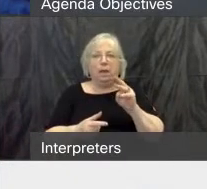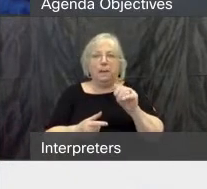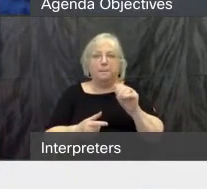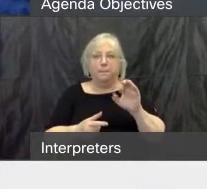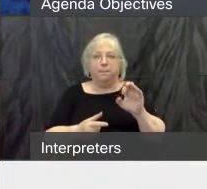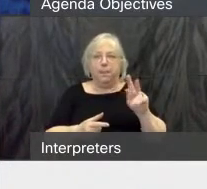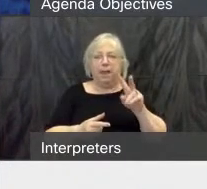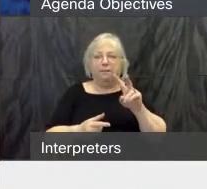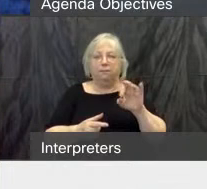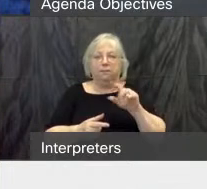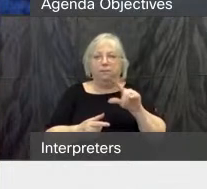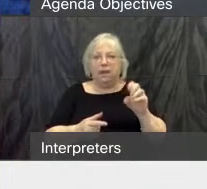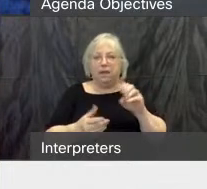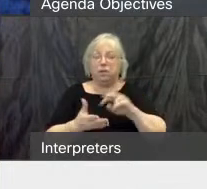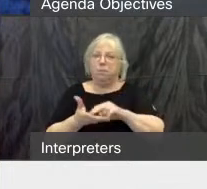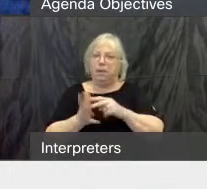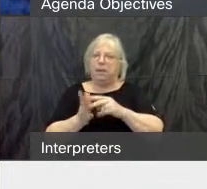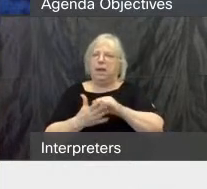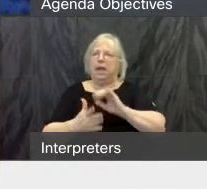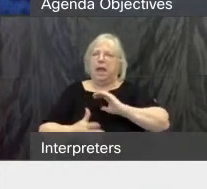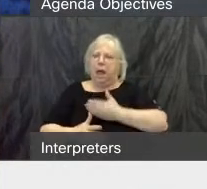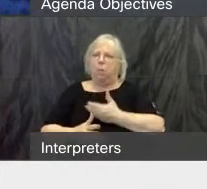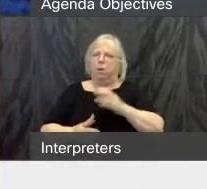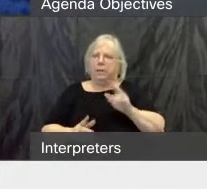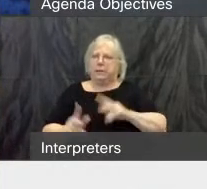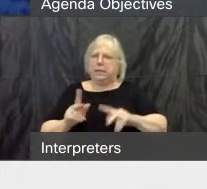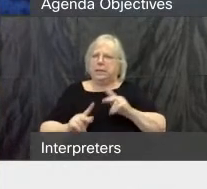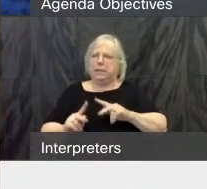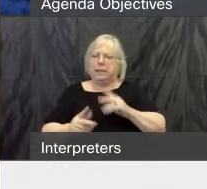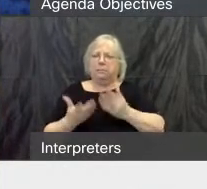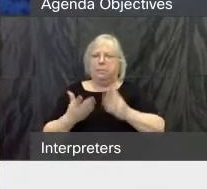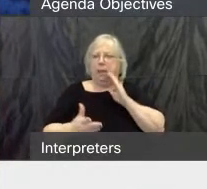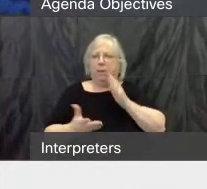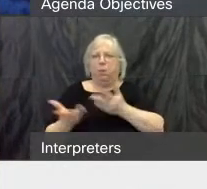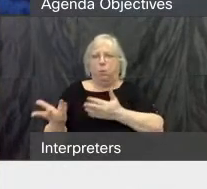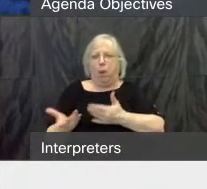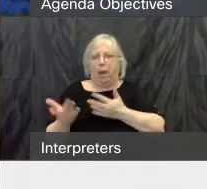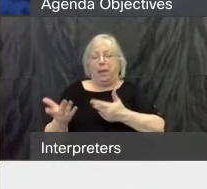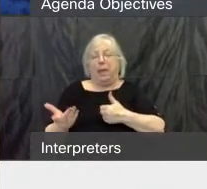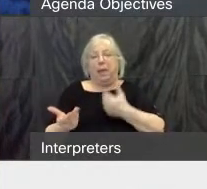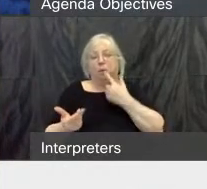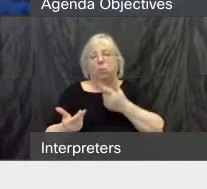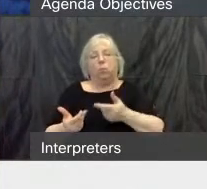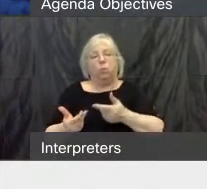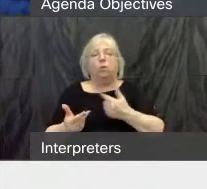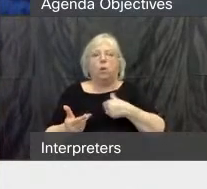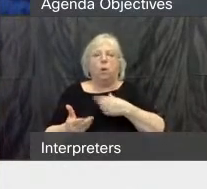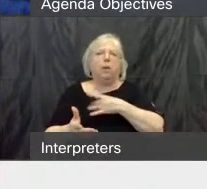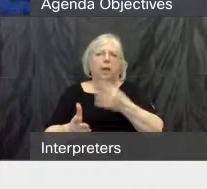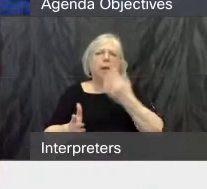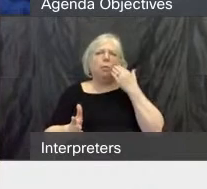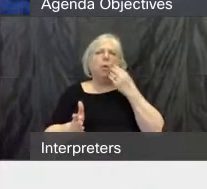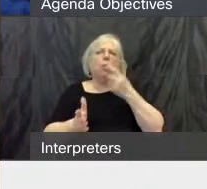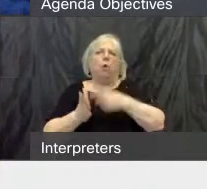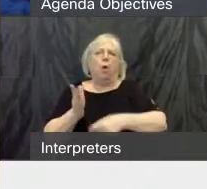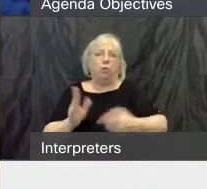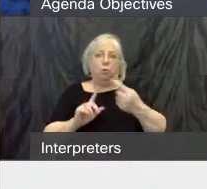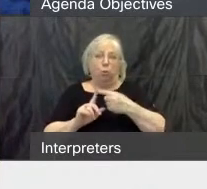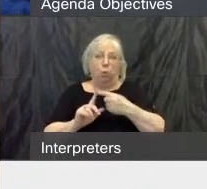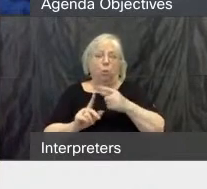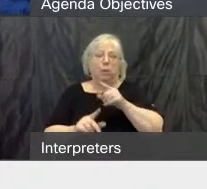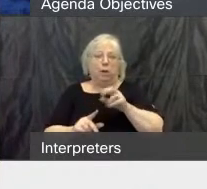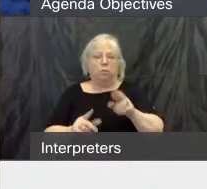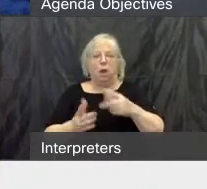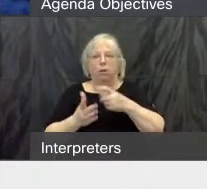that means that our citizens may be waiting and we're giving it to someone else. I would like to know the cost to Little Rock for this,